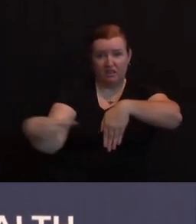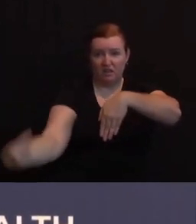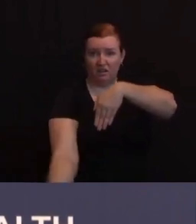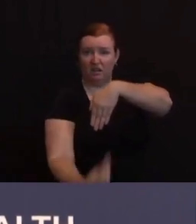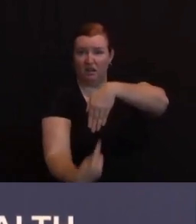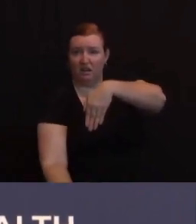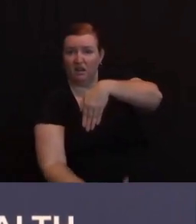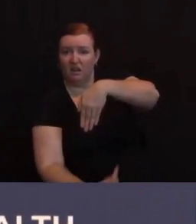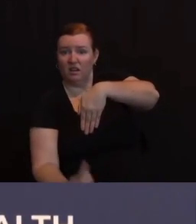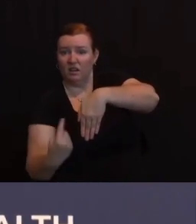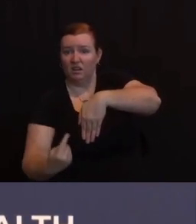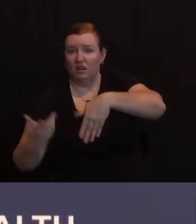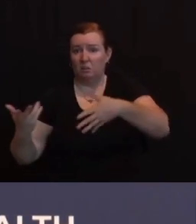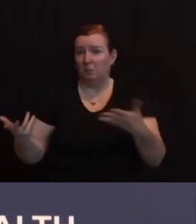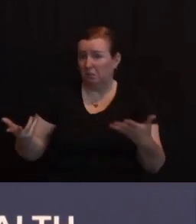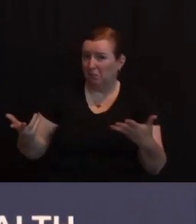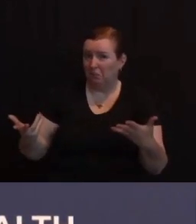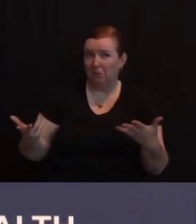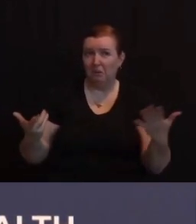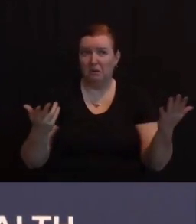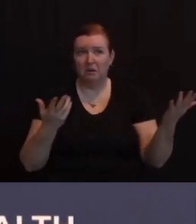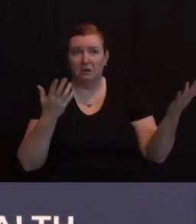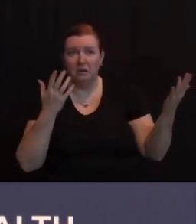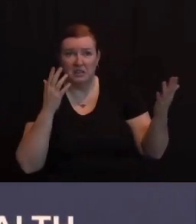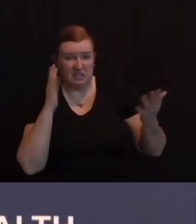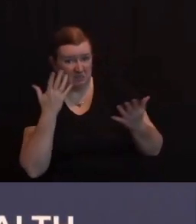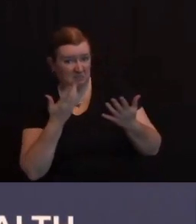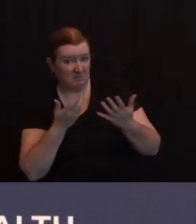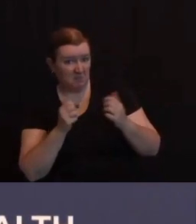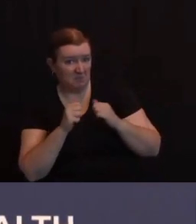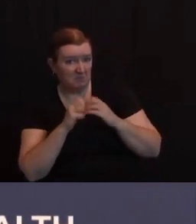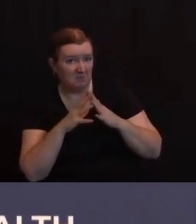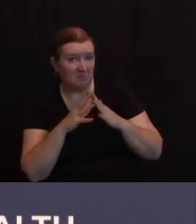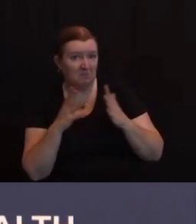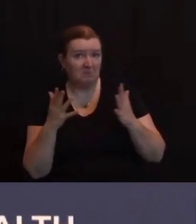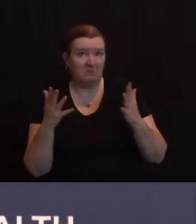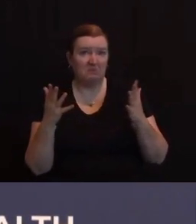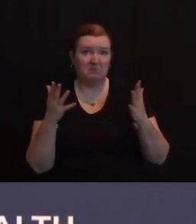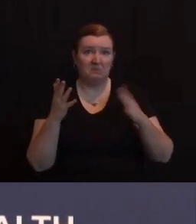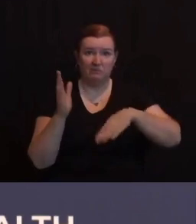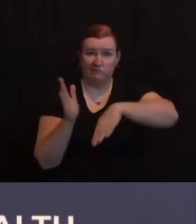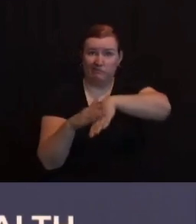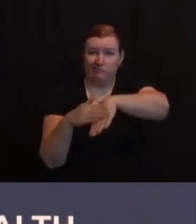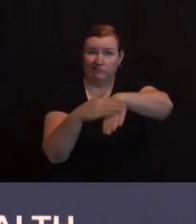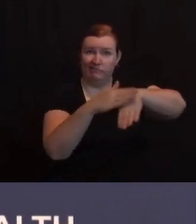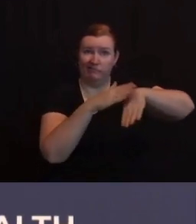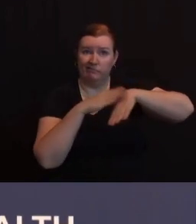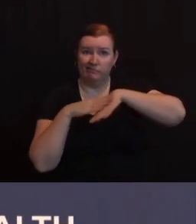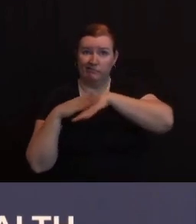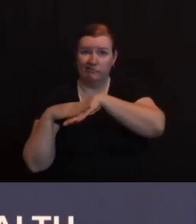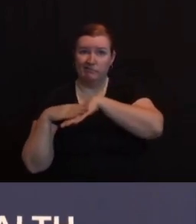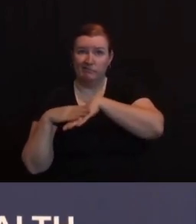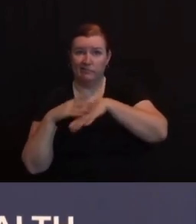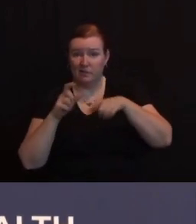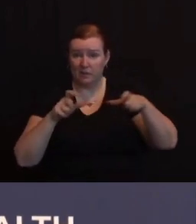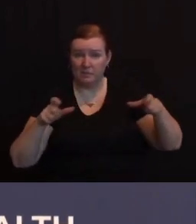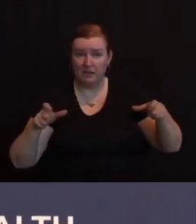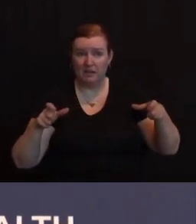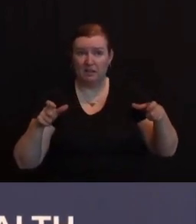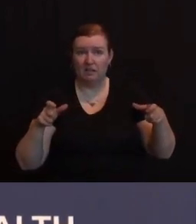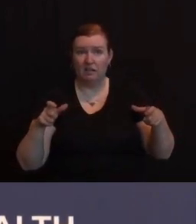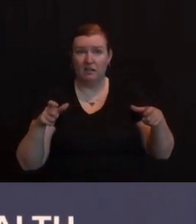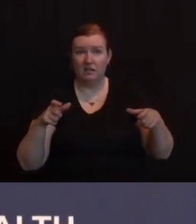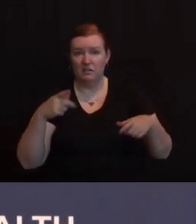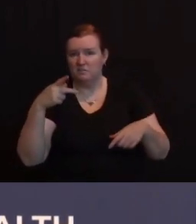point decide to put a travel advisory in place for Pennsylvania? And if so, how disruptive do you feel that would be? What would it